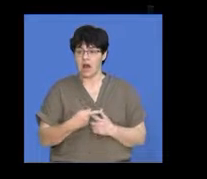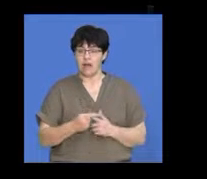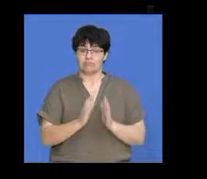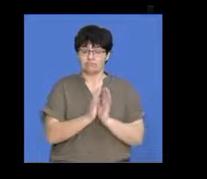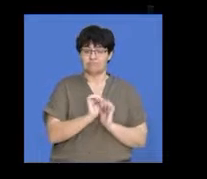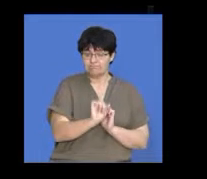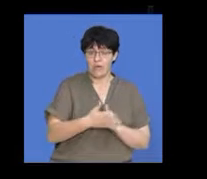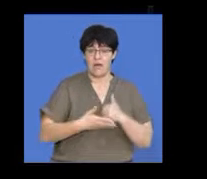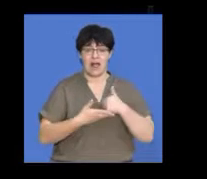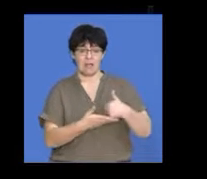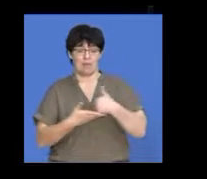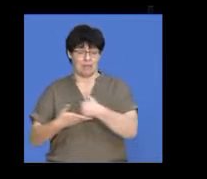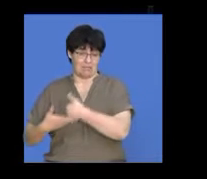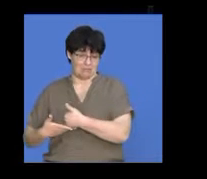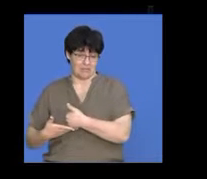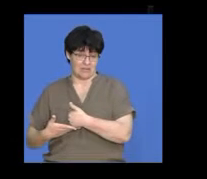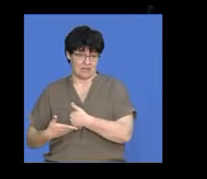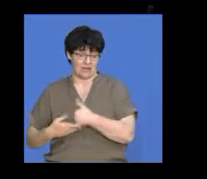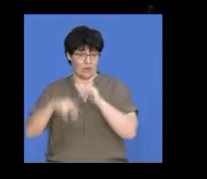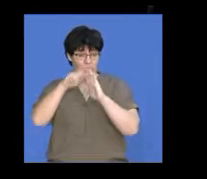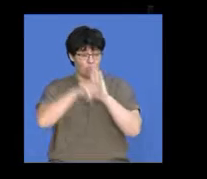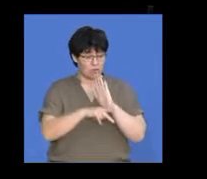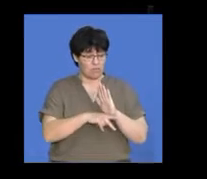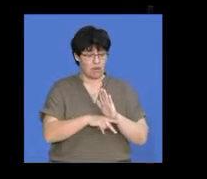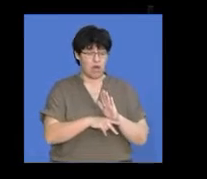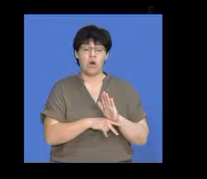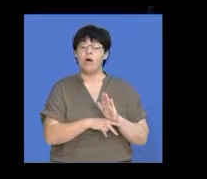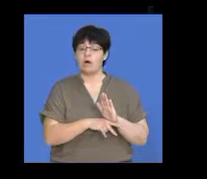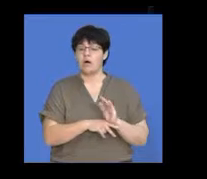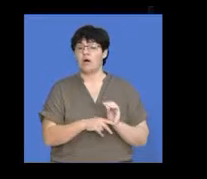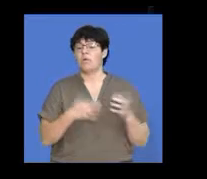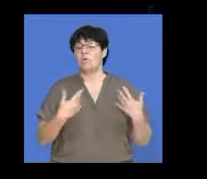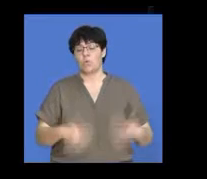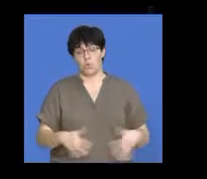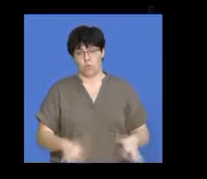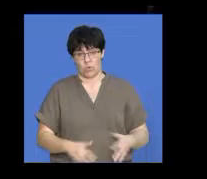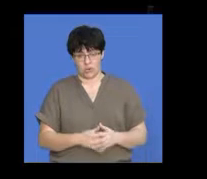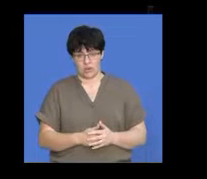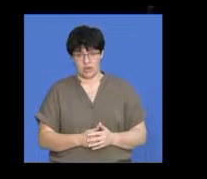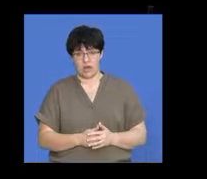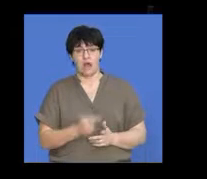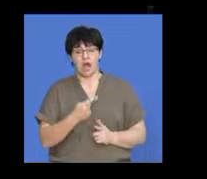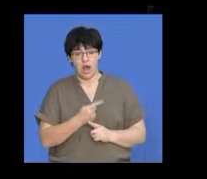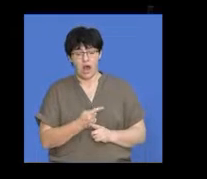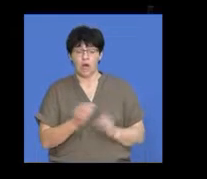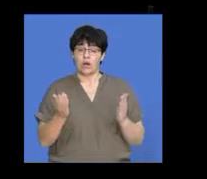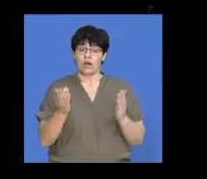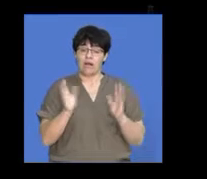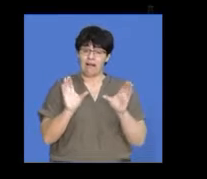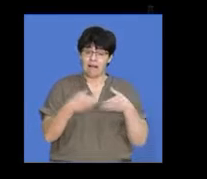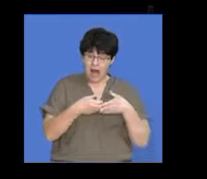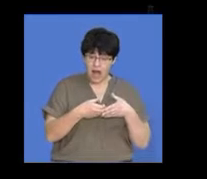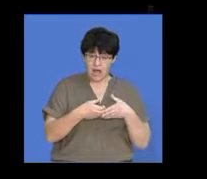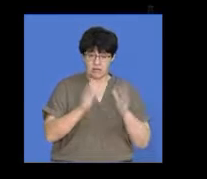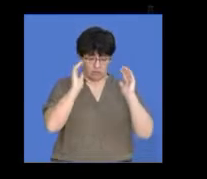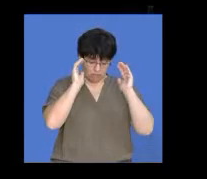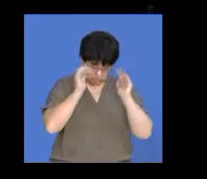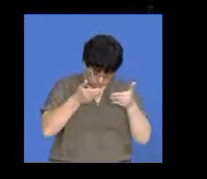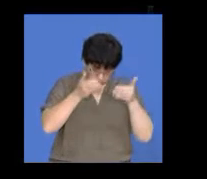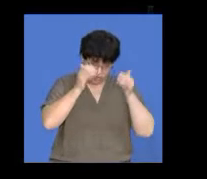had helped with the program, said later, they went falling asleep in class. So that would be another